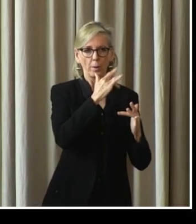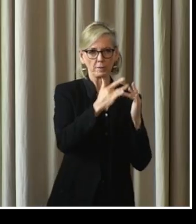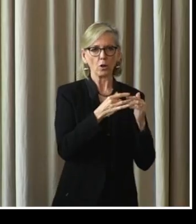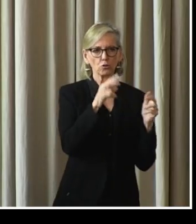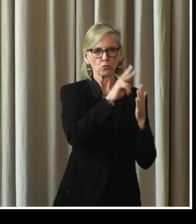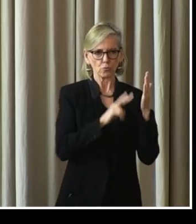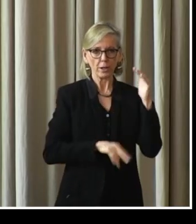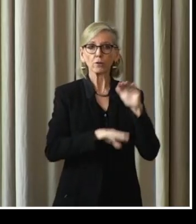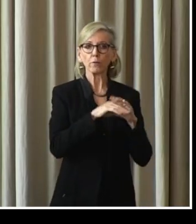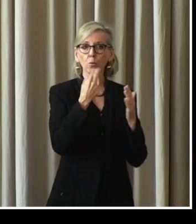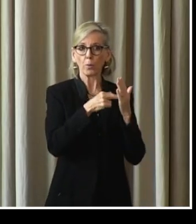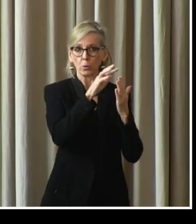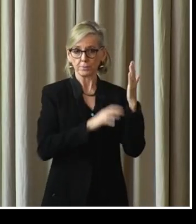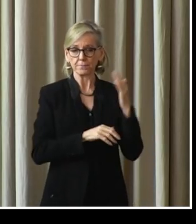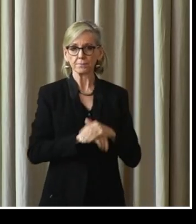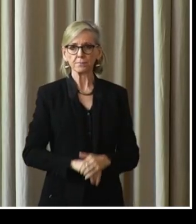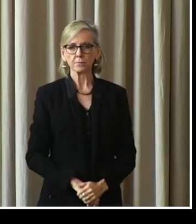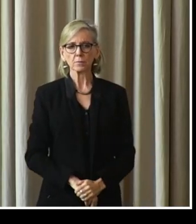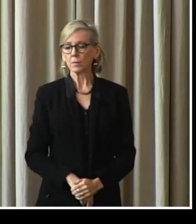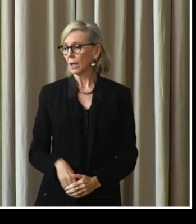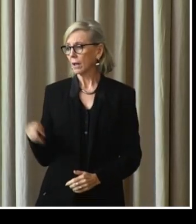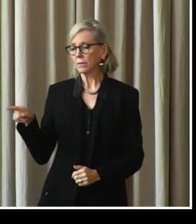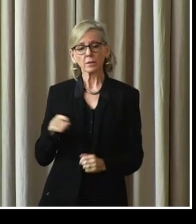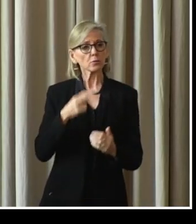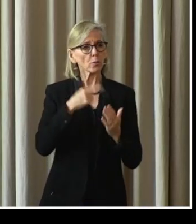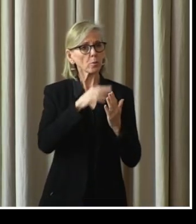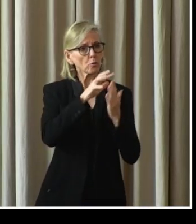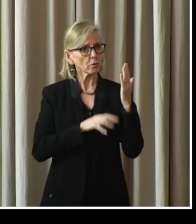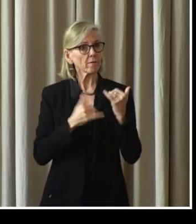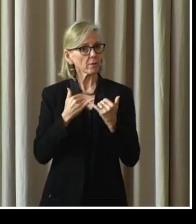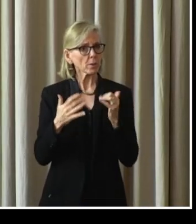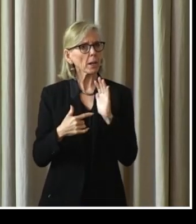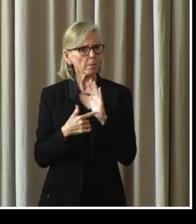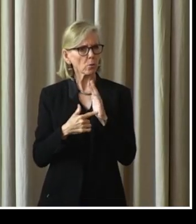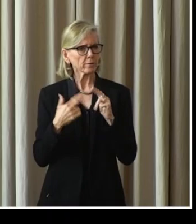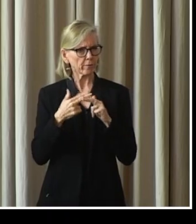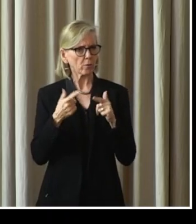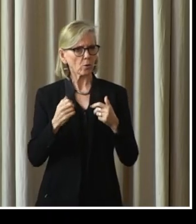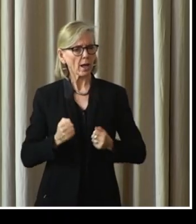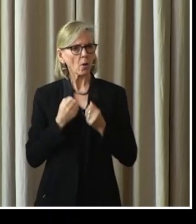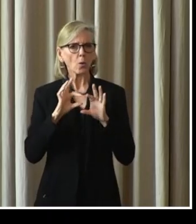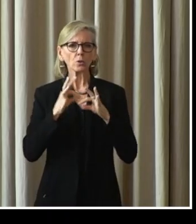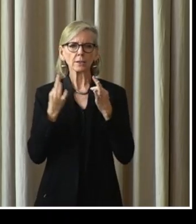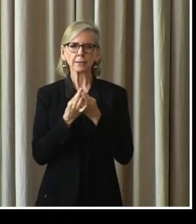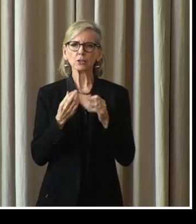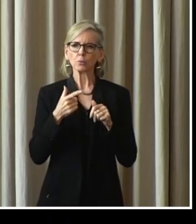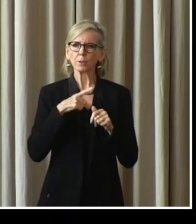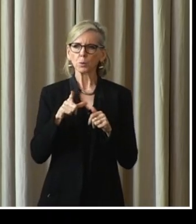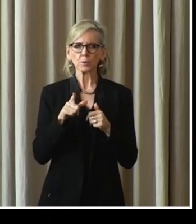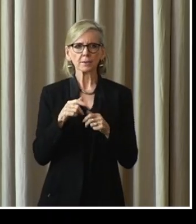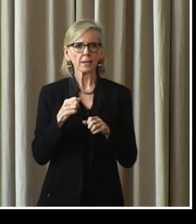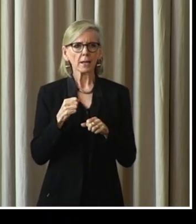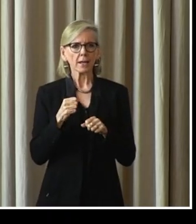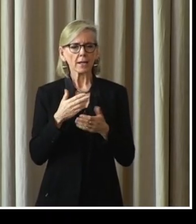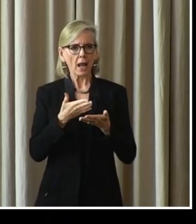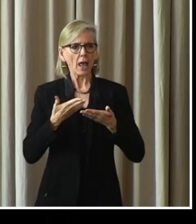website. So this report has been really important to Arafmi because it's a foundation for us to raise